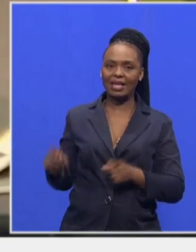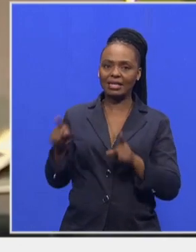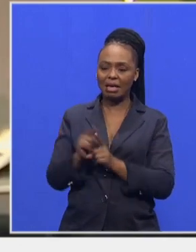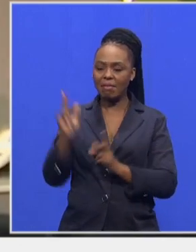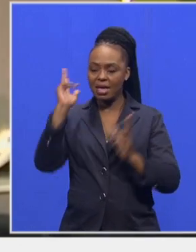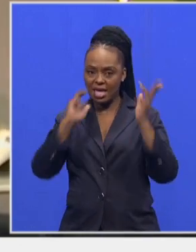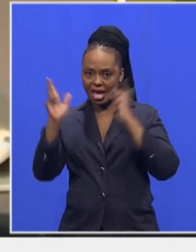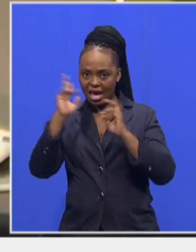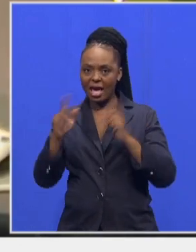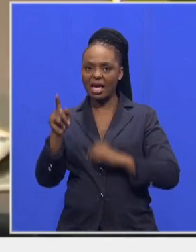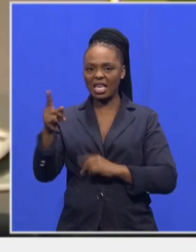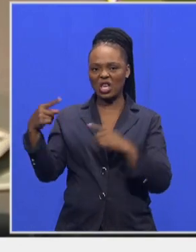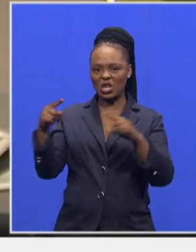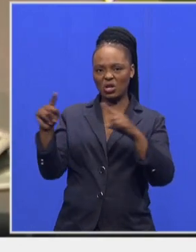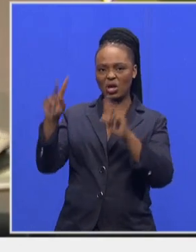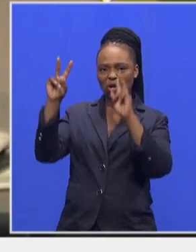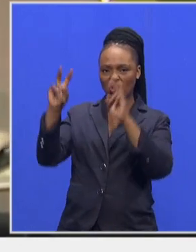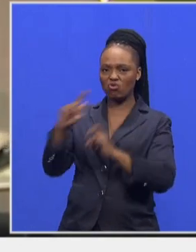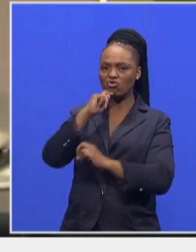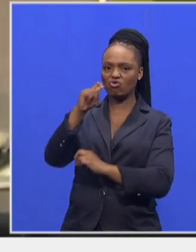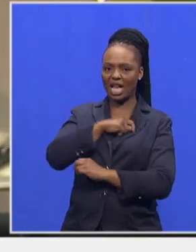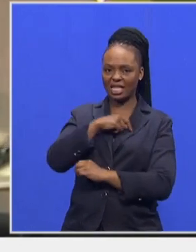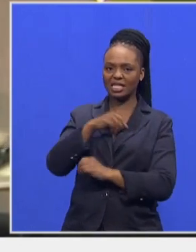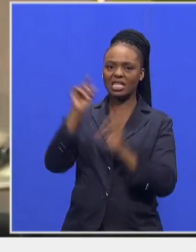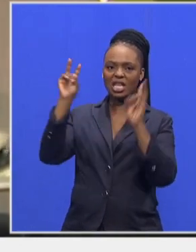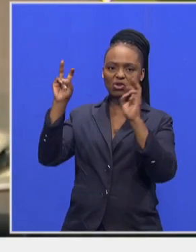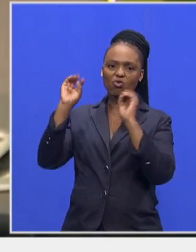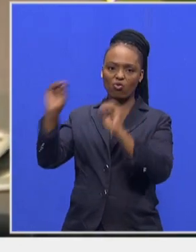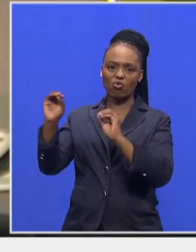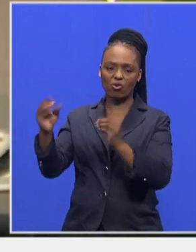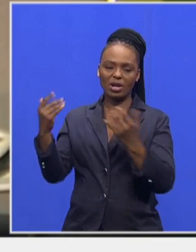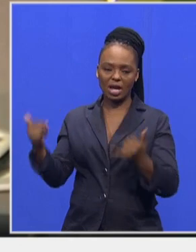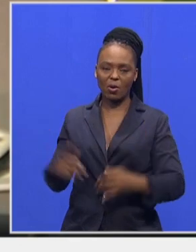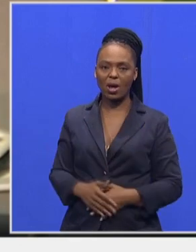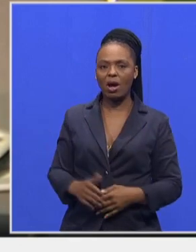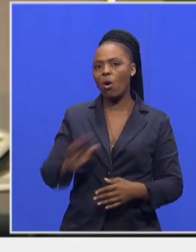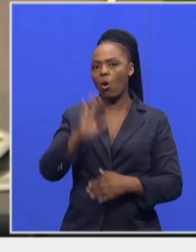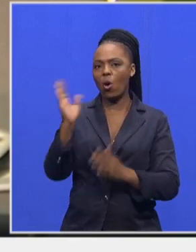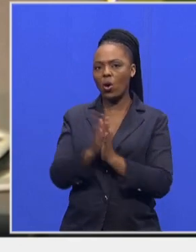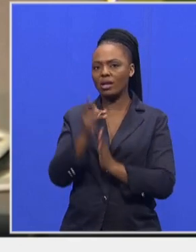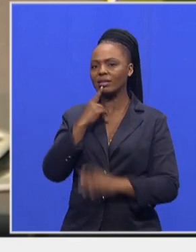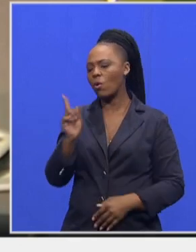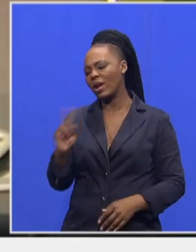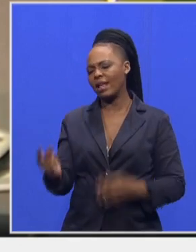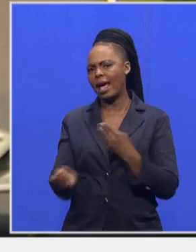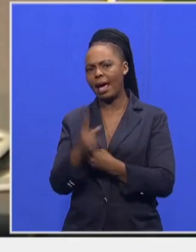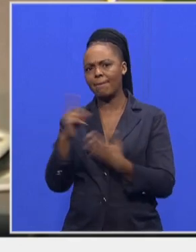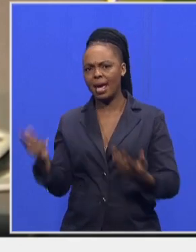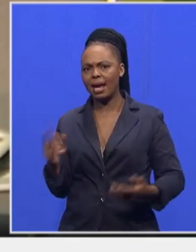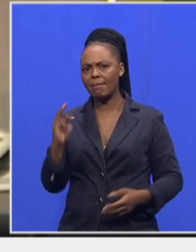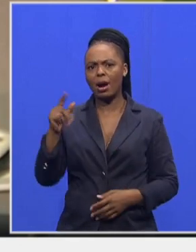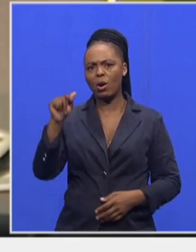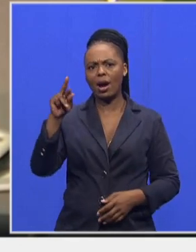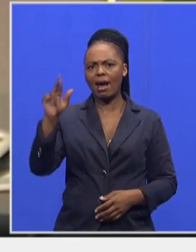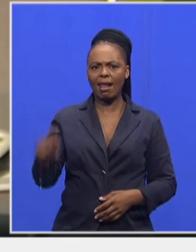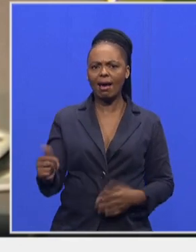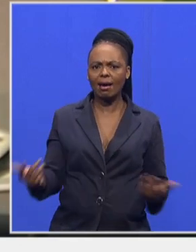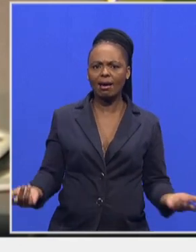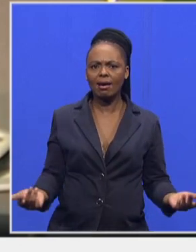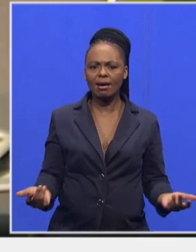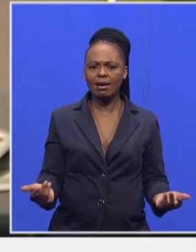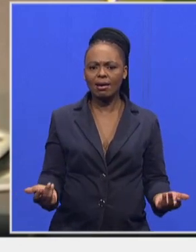there's also issues of trust where everybody is like, but what happened with Dr. Makwarela